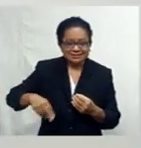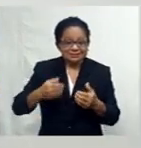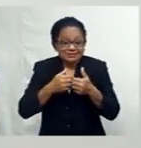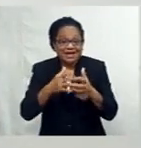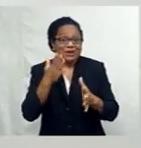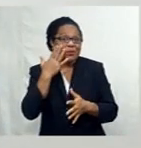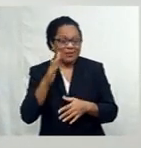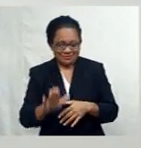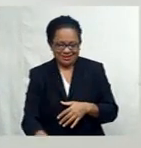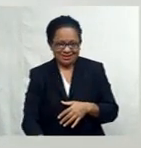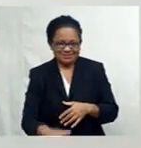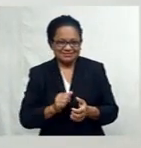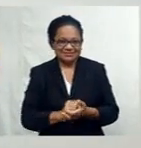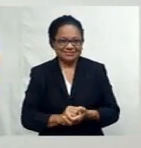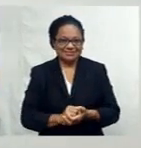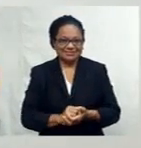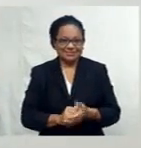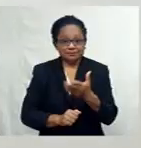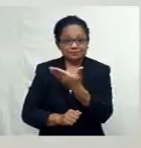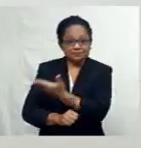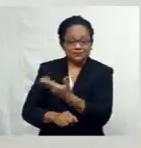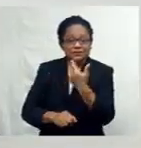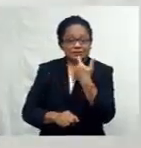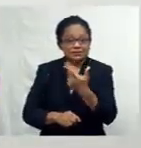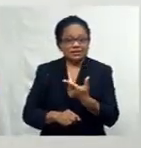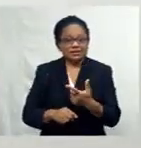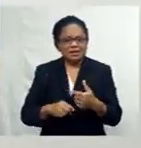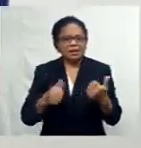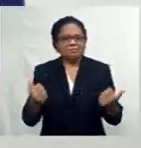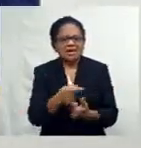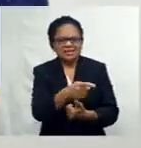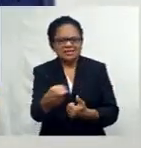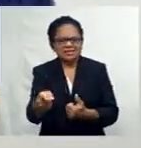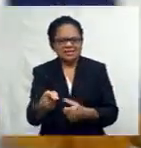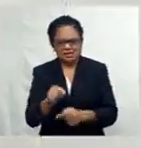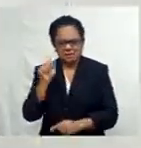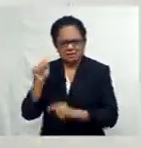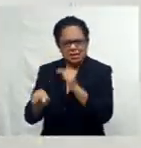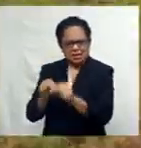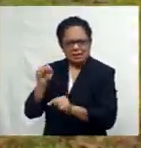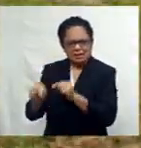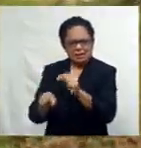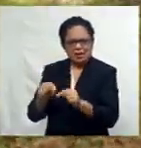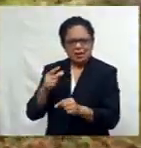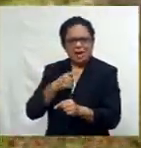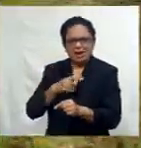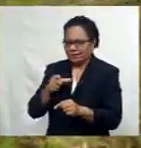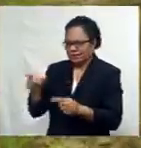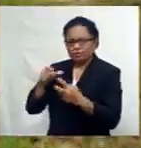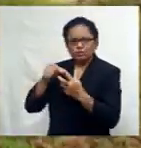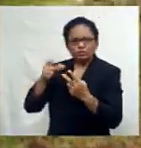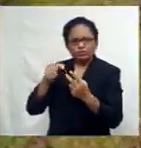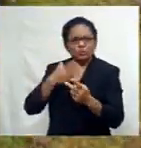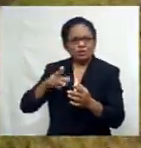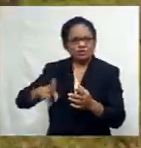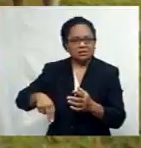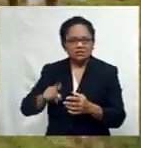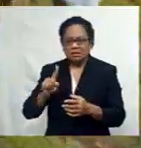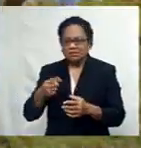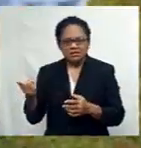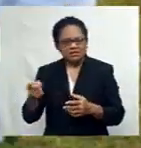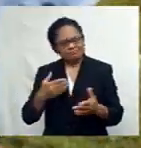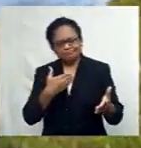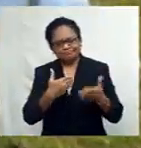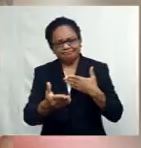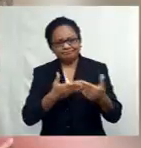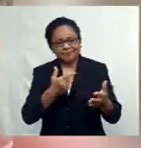young. Chandra says she received a lot of criticism from society for being a dancer, but this did not deter her from following